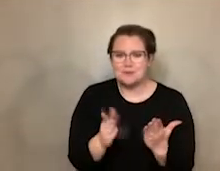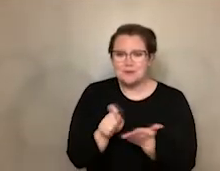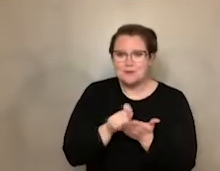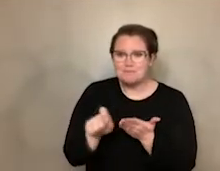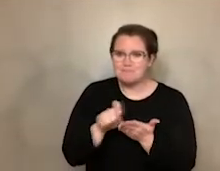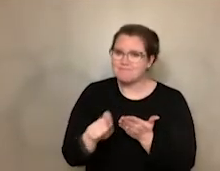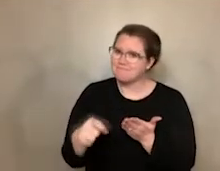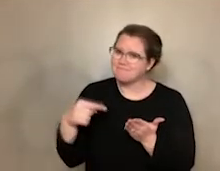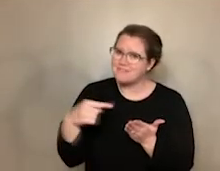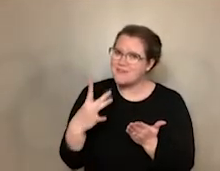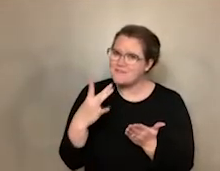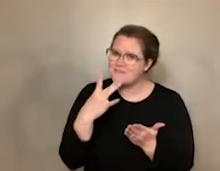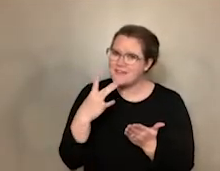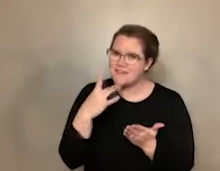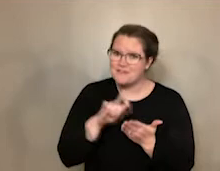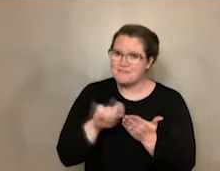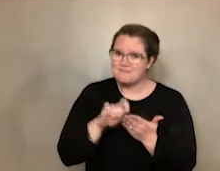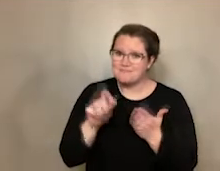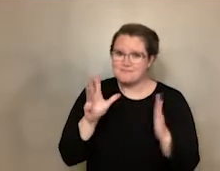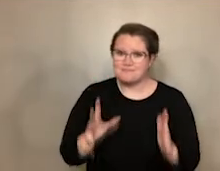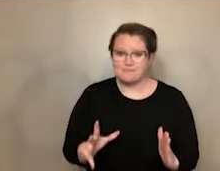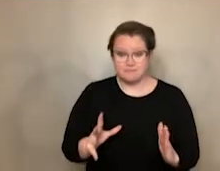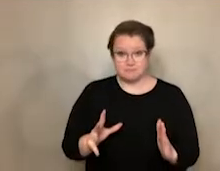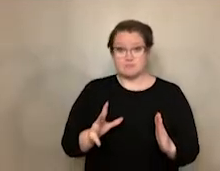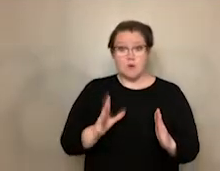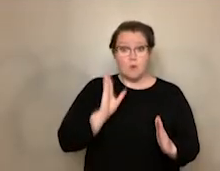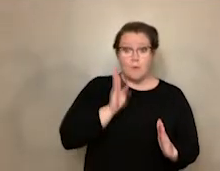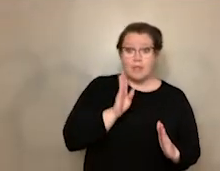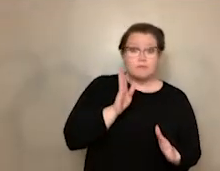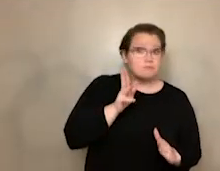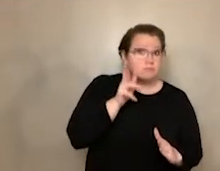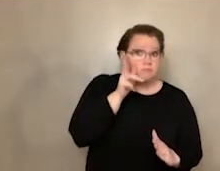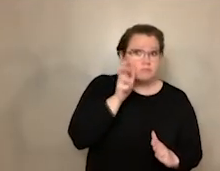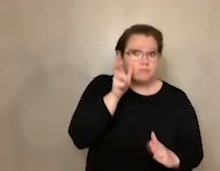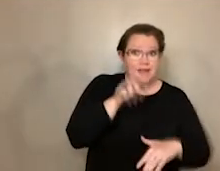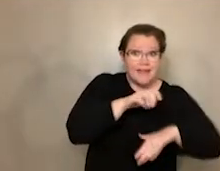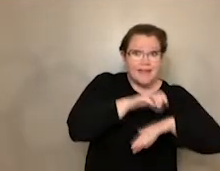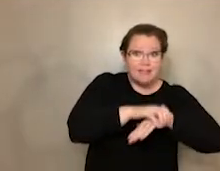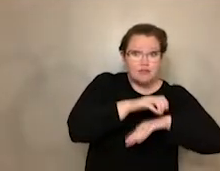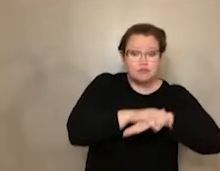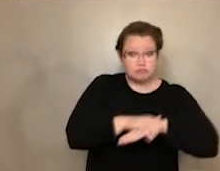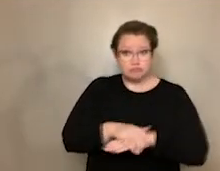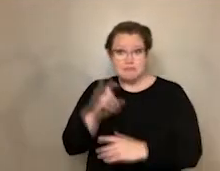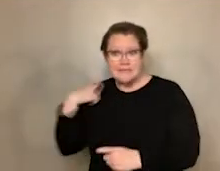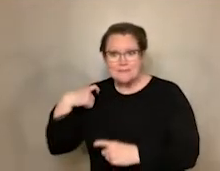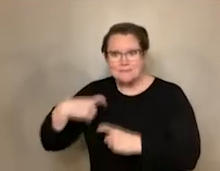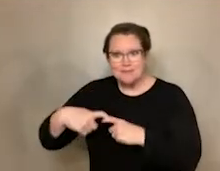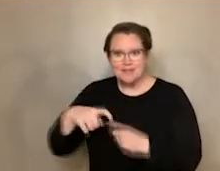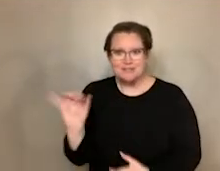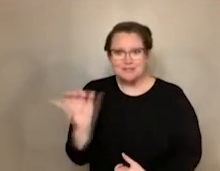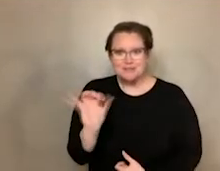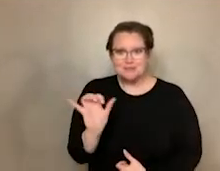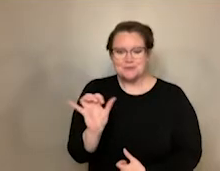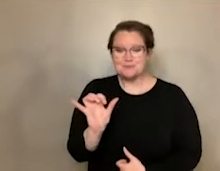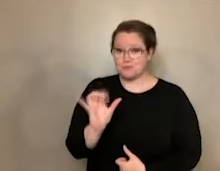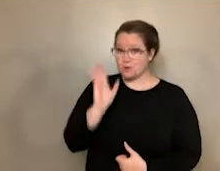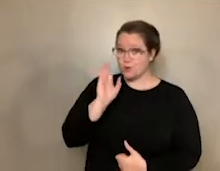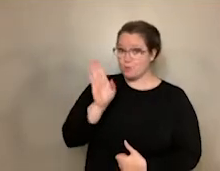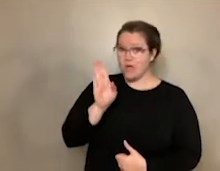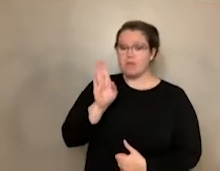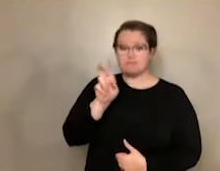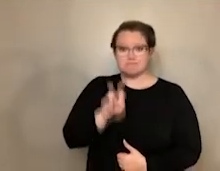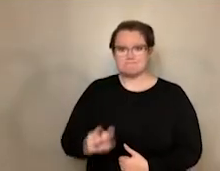my very favorite authors. And not only are we going to hear it in English, but we get to hear it in Spanish as well. We're going to be taking a